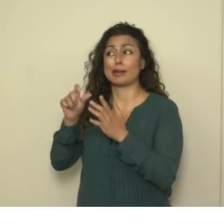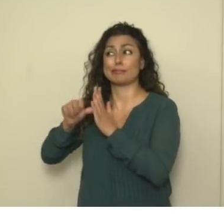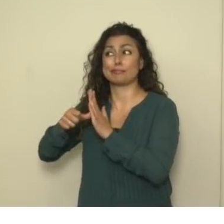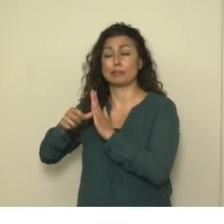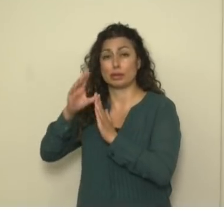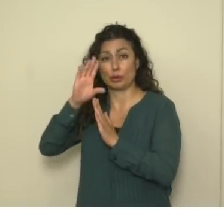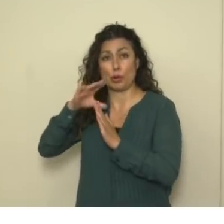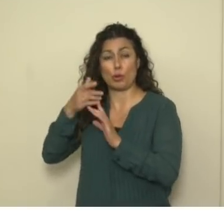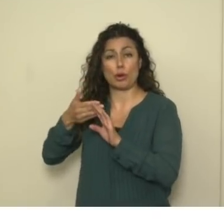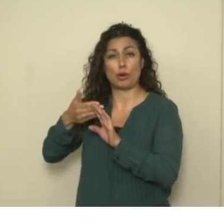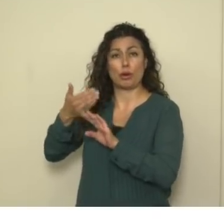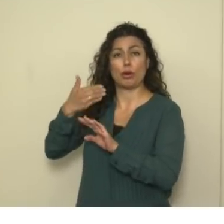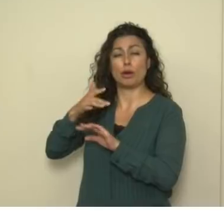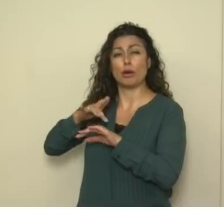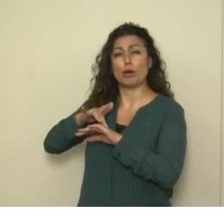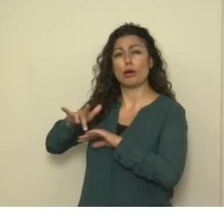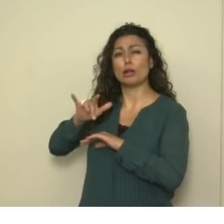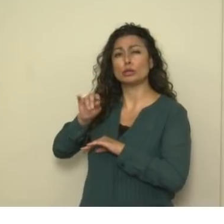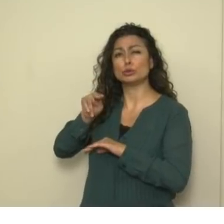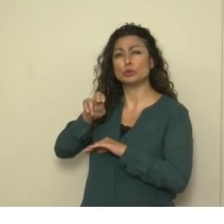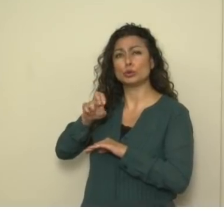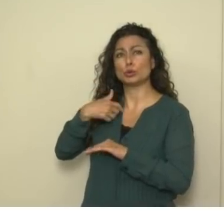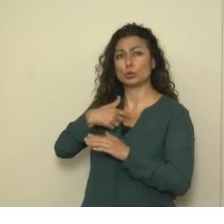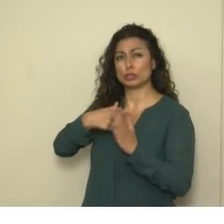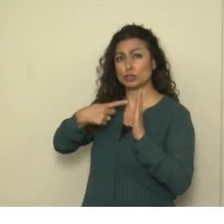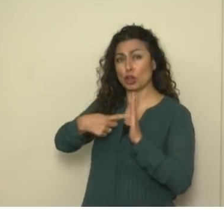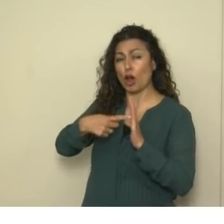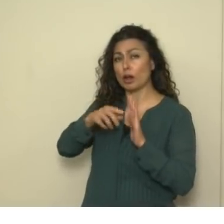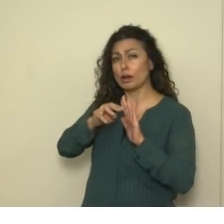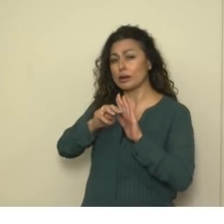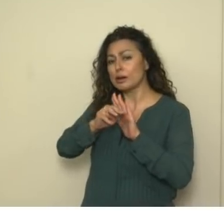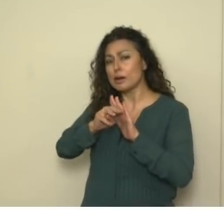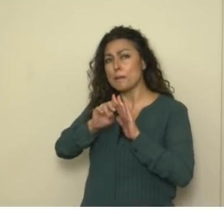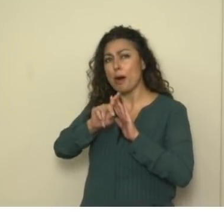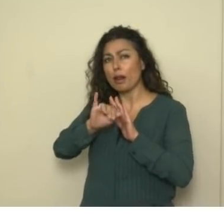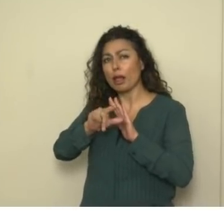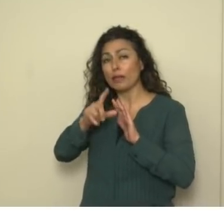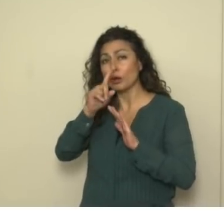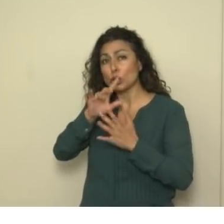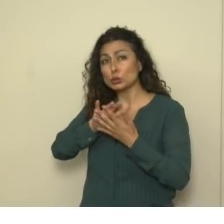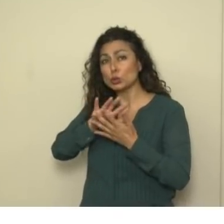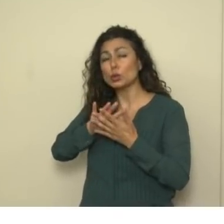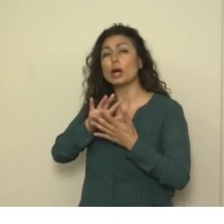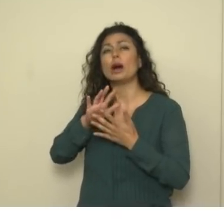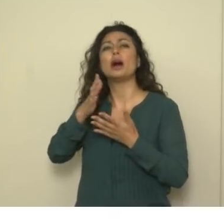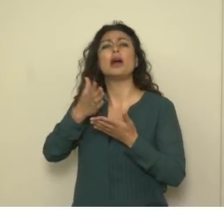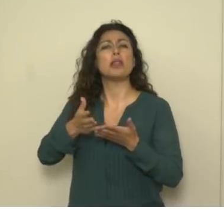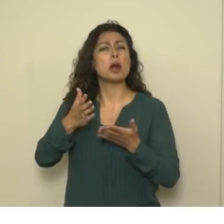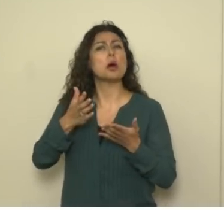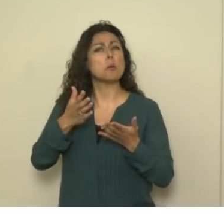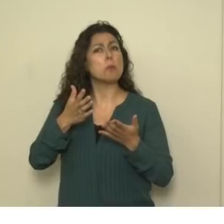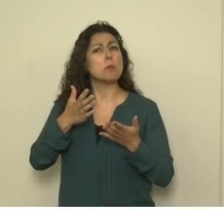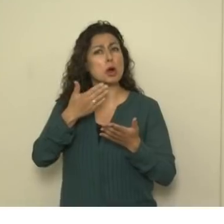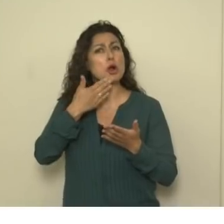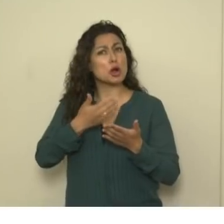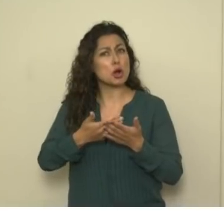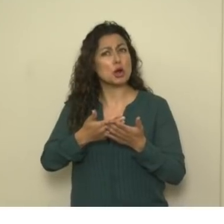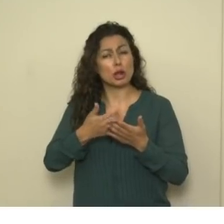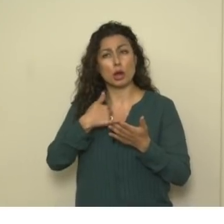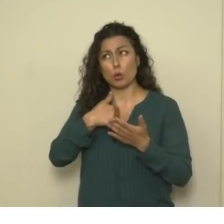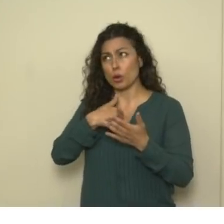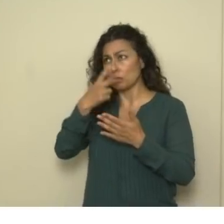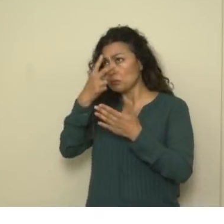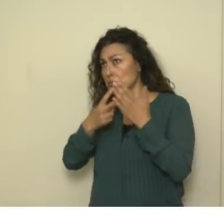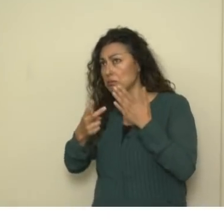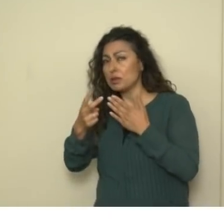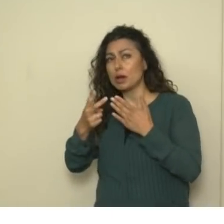back in early June when we started the modeling for schools, things were looking fairly good. And we projected